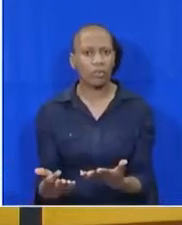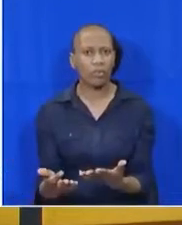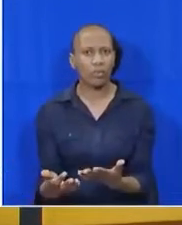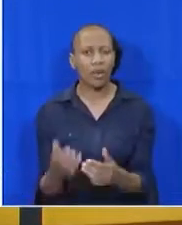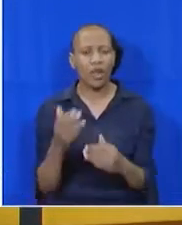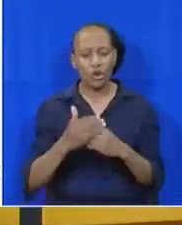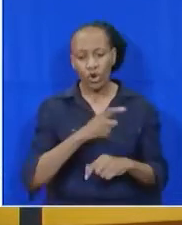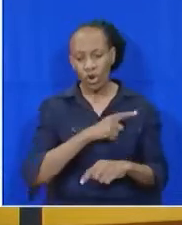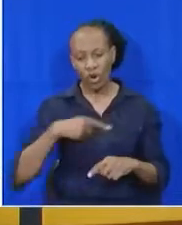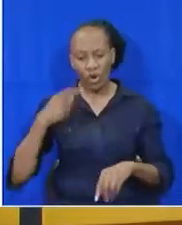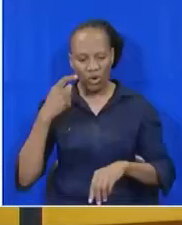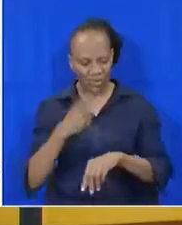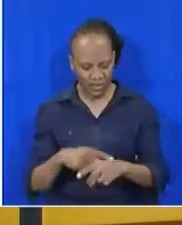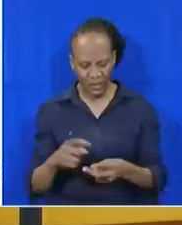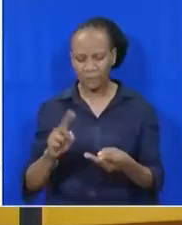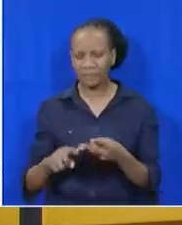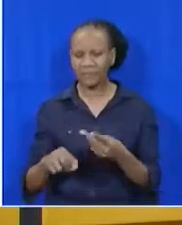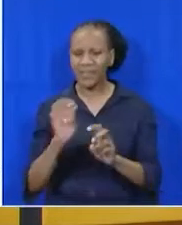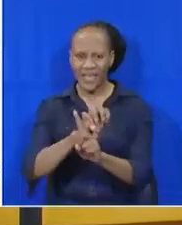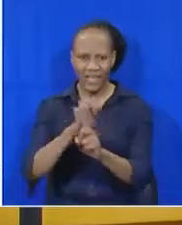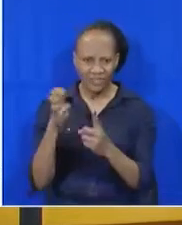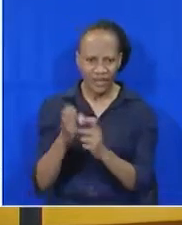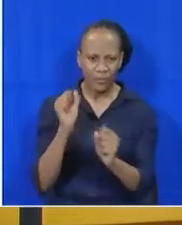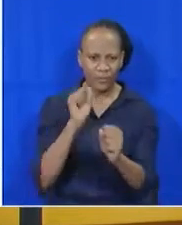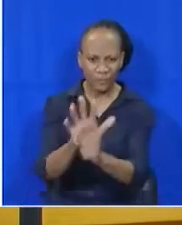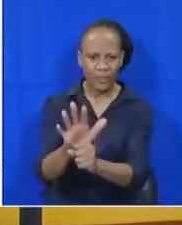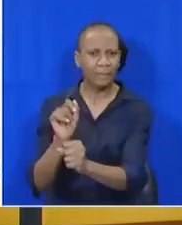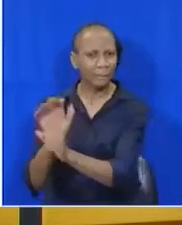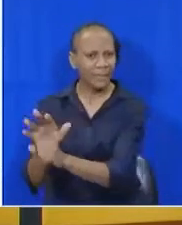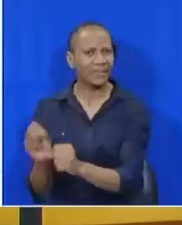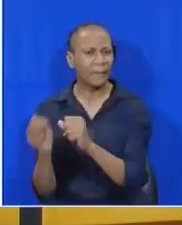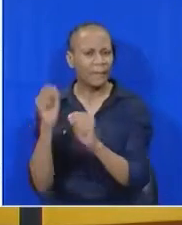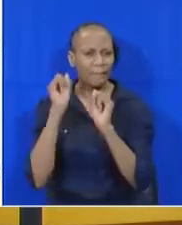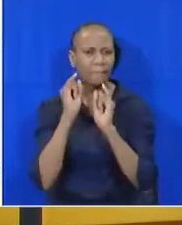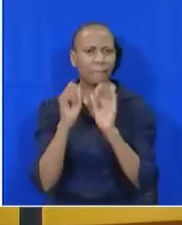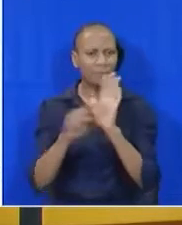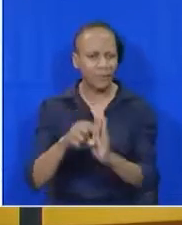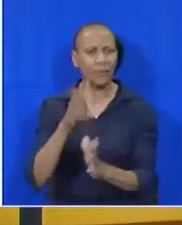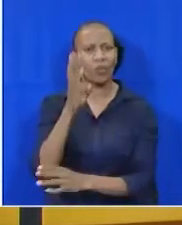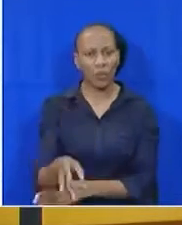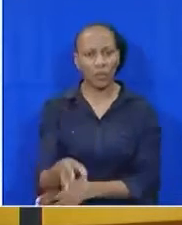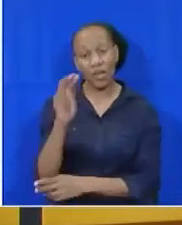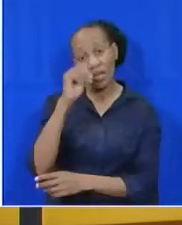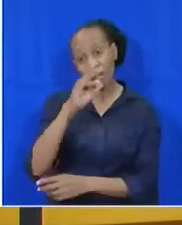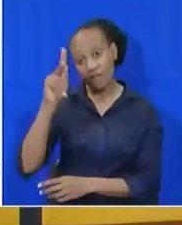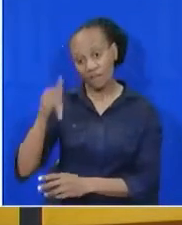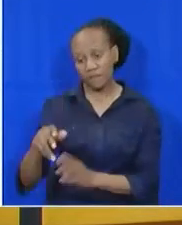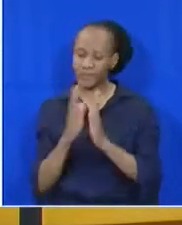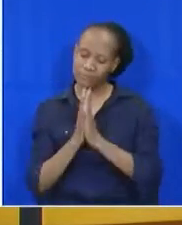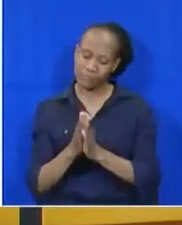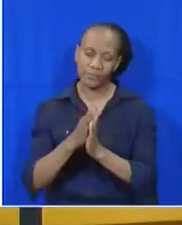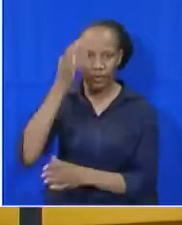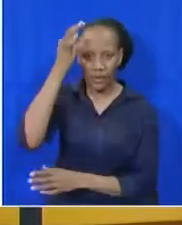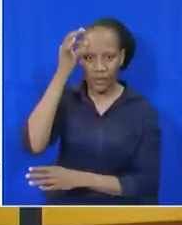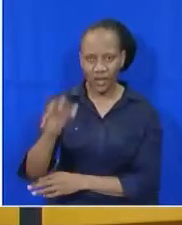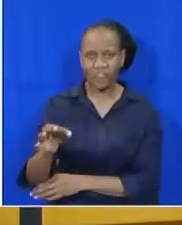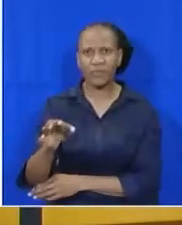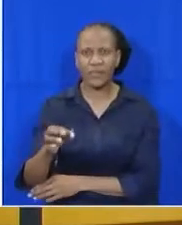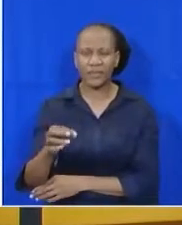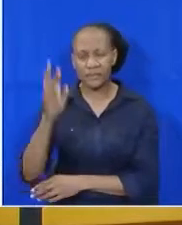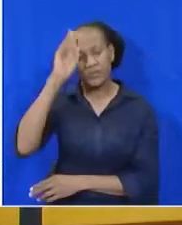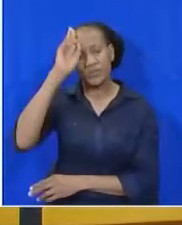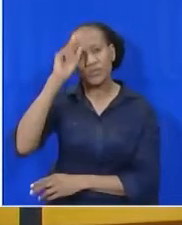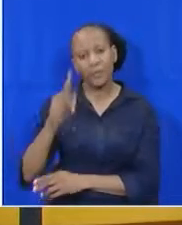long-term environmental implications of fracking, and the NFP will urge the government to adhere to the